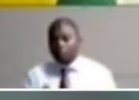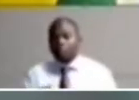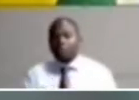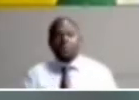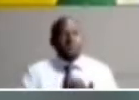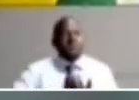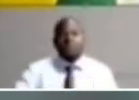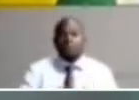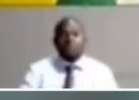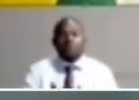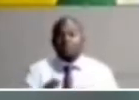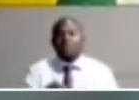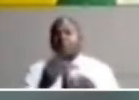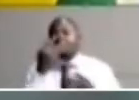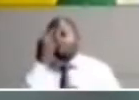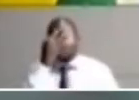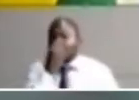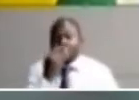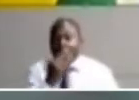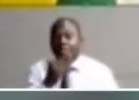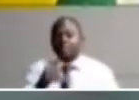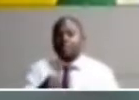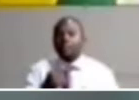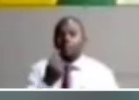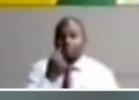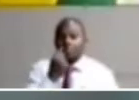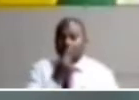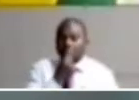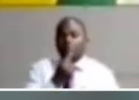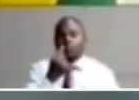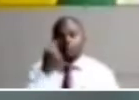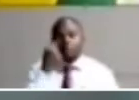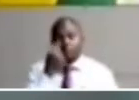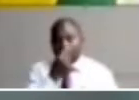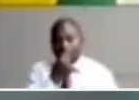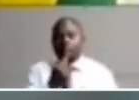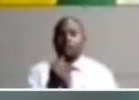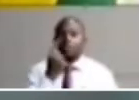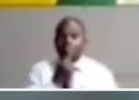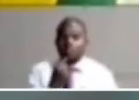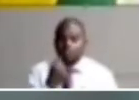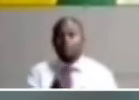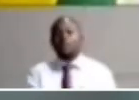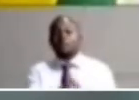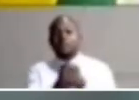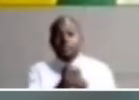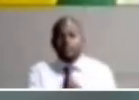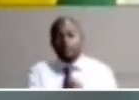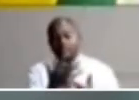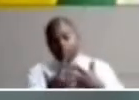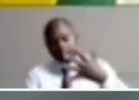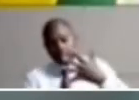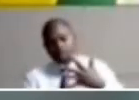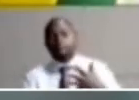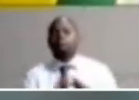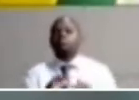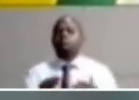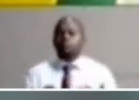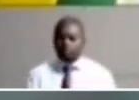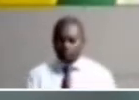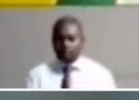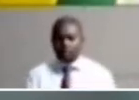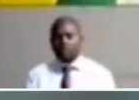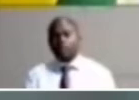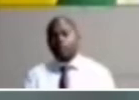not carelessly touching oneself in the soft parts, and by not shaking hands, etc.,